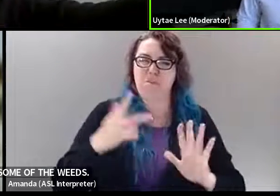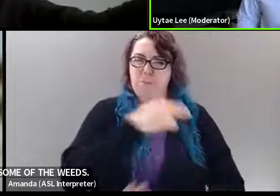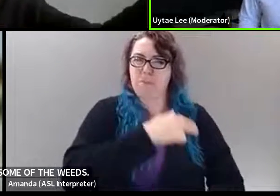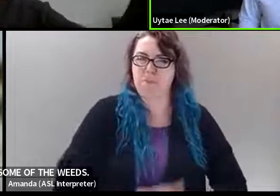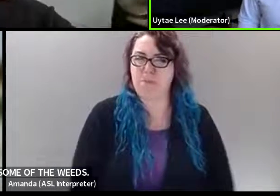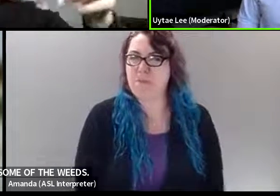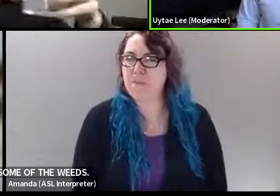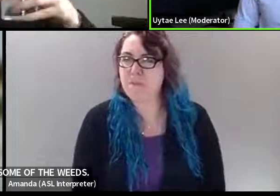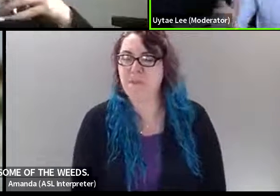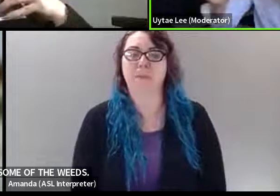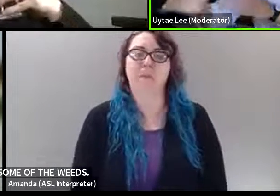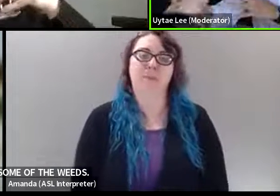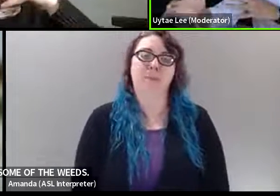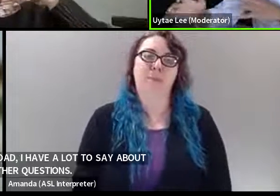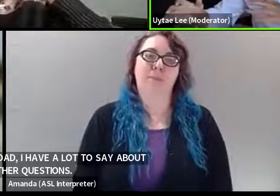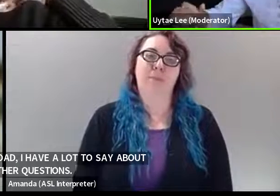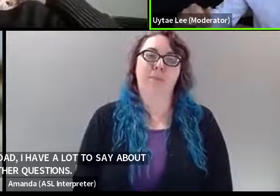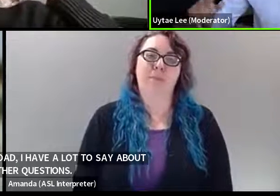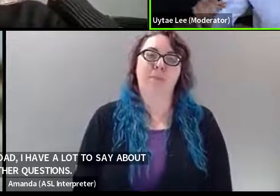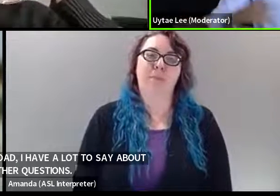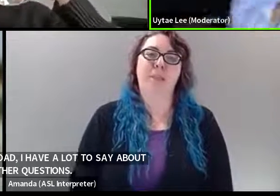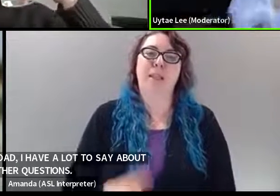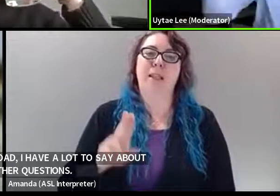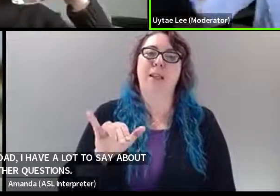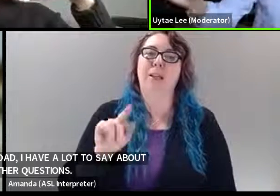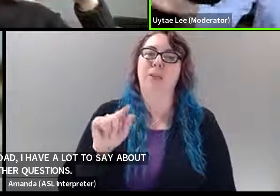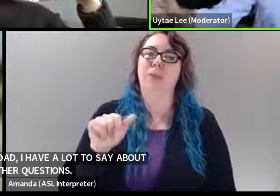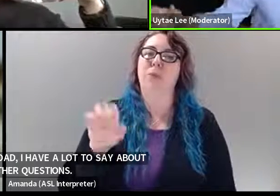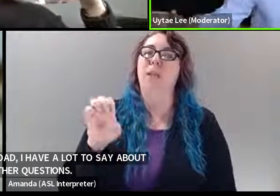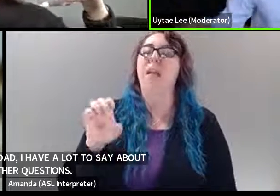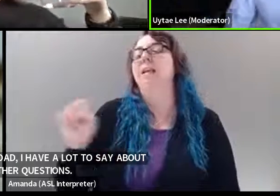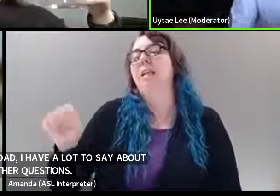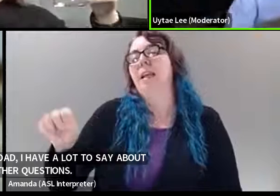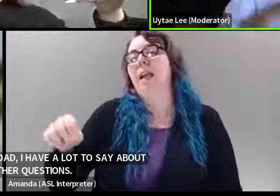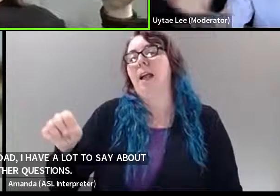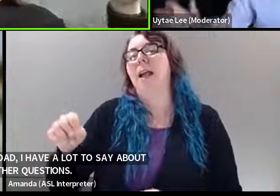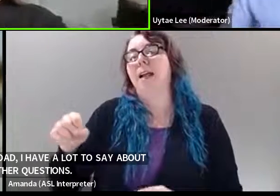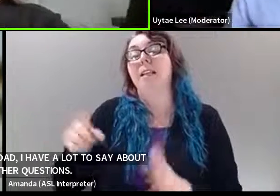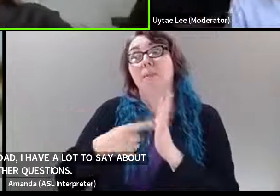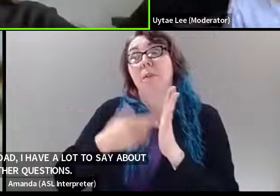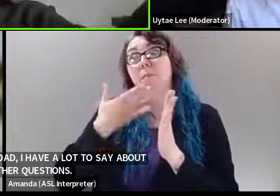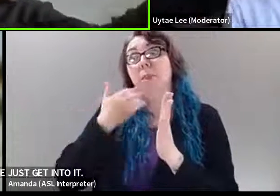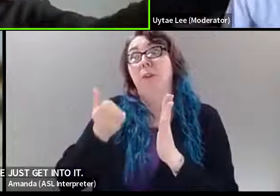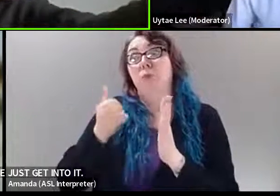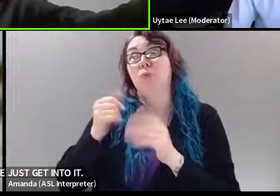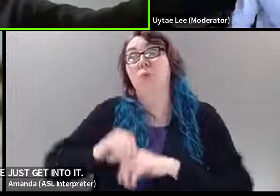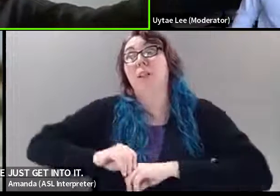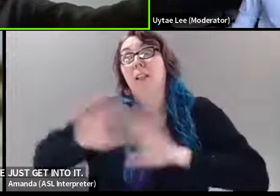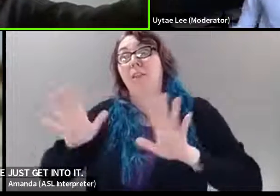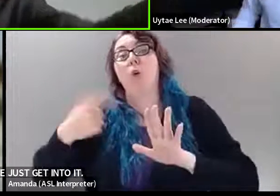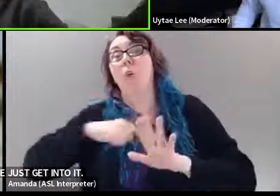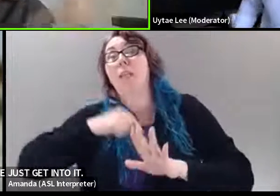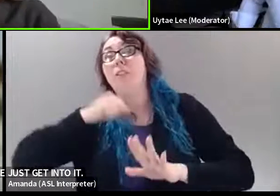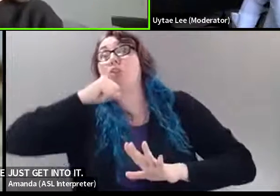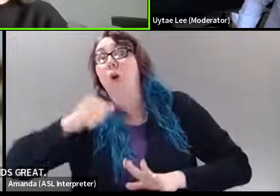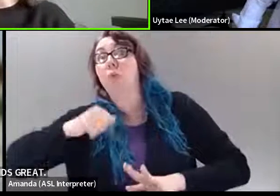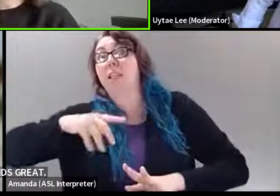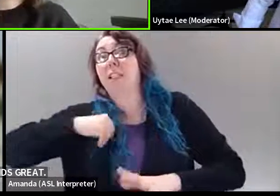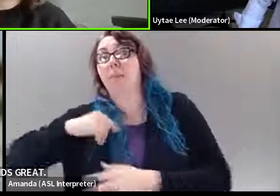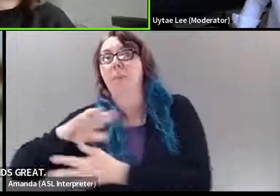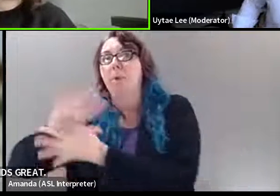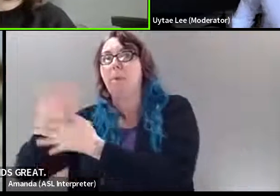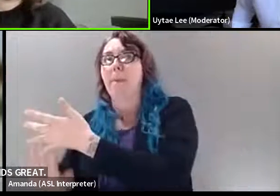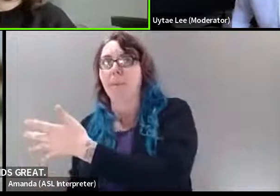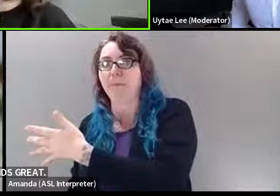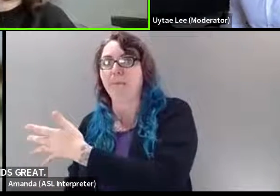it's easier to like define what you don't want rather than to get into what you want because it's just 100%. so much, so much We out there. really do cover a lot.